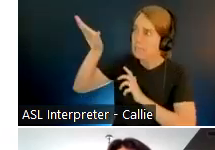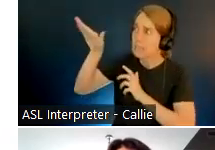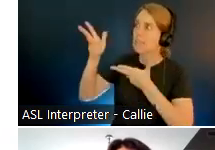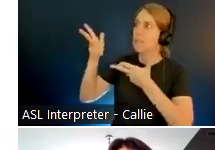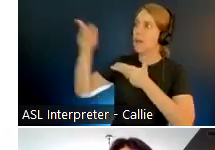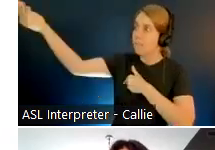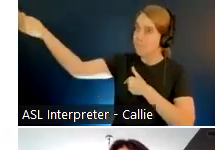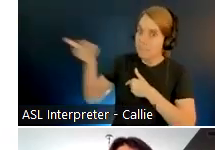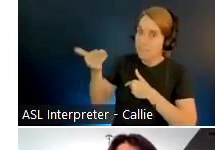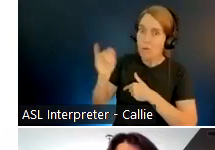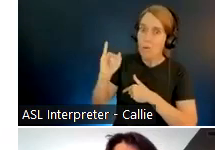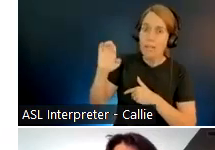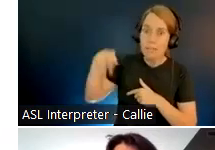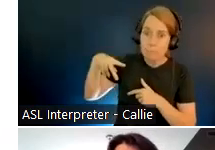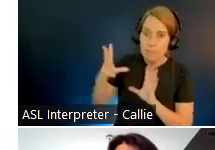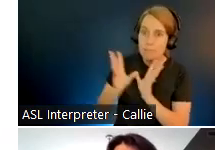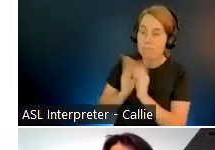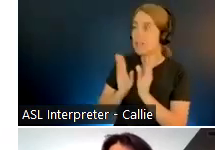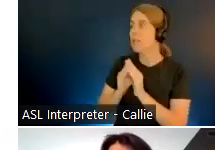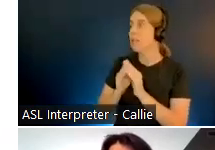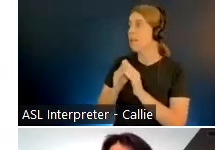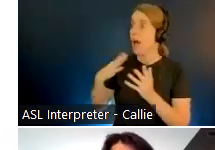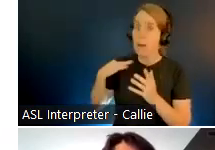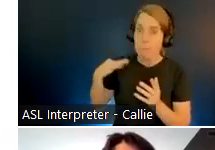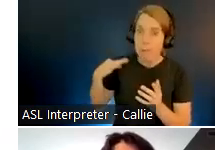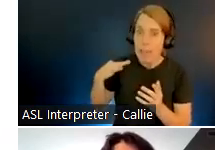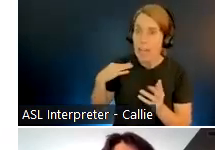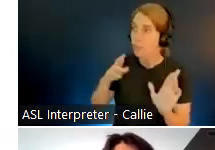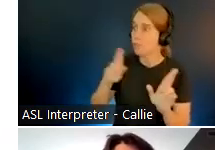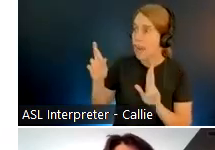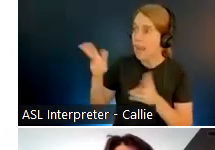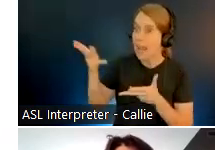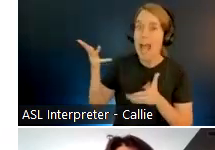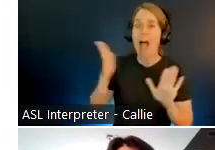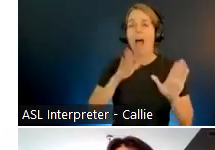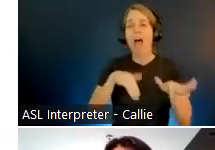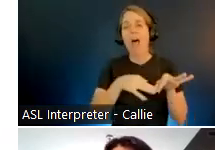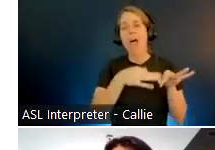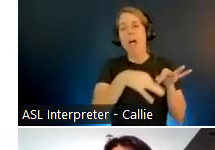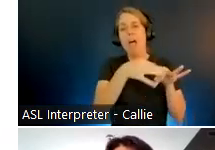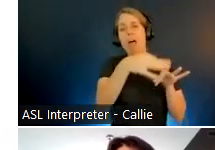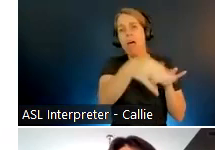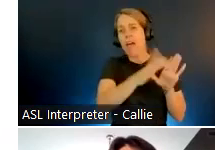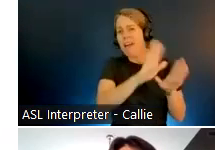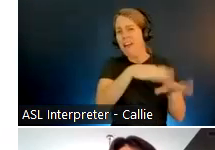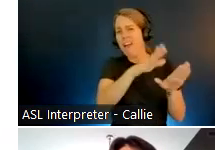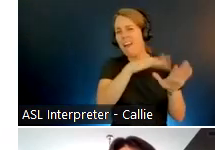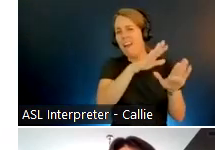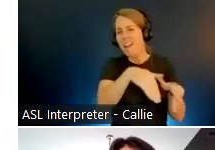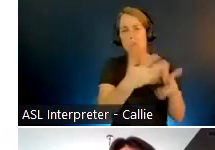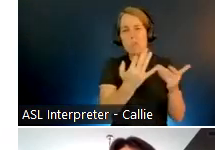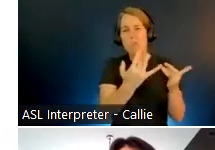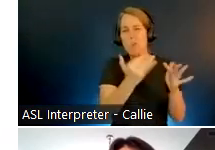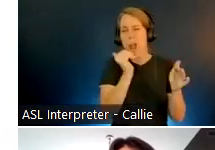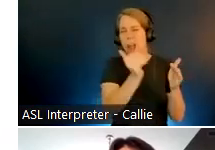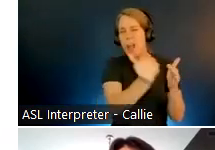them to an IEP meeting, you tried to apply for services, and they're telling you, oh, just wait until you're getting ready